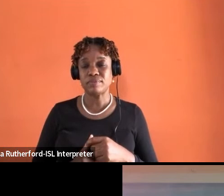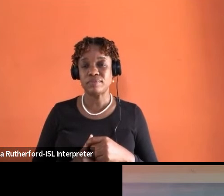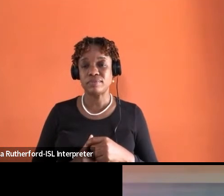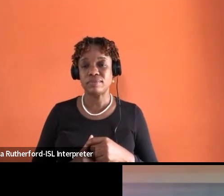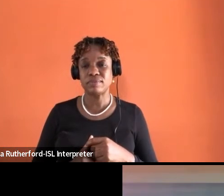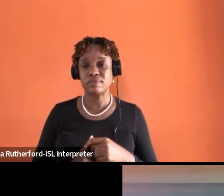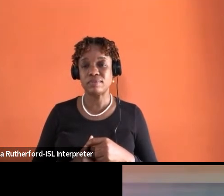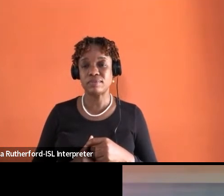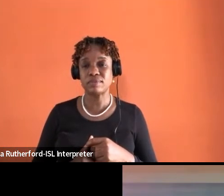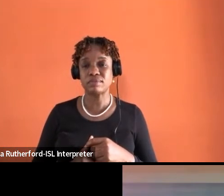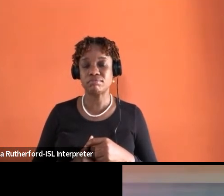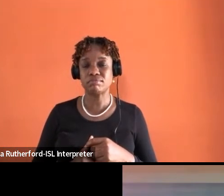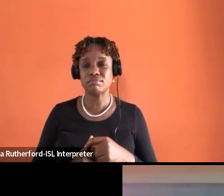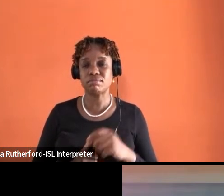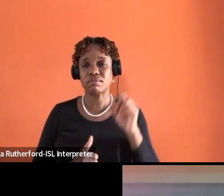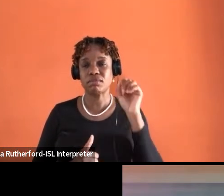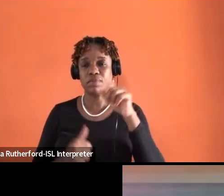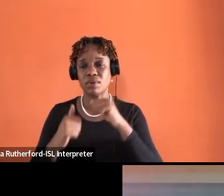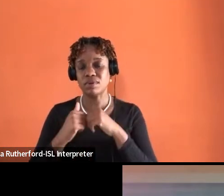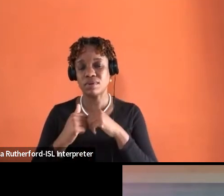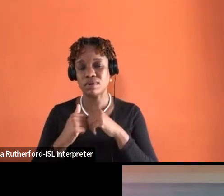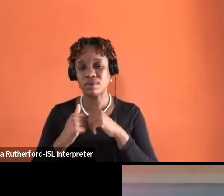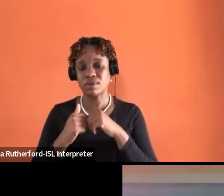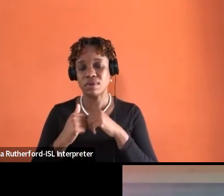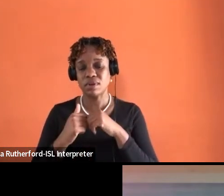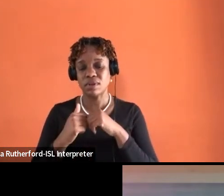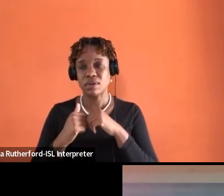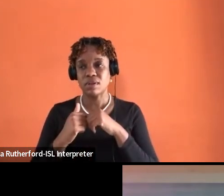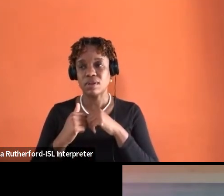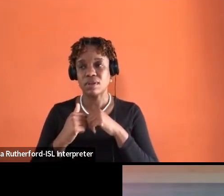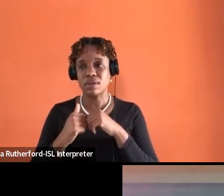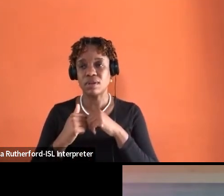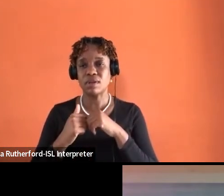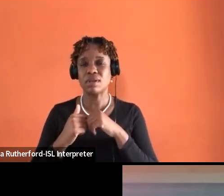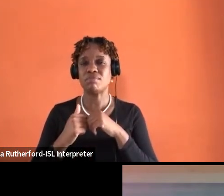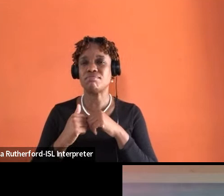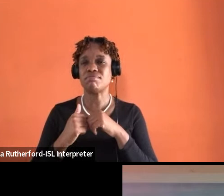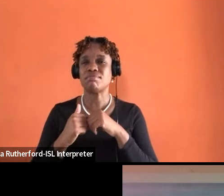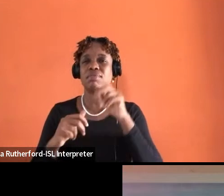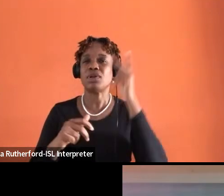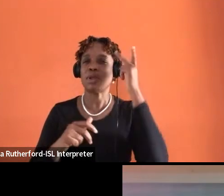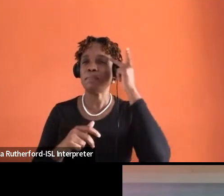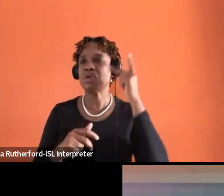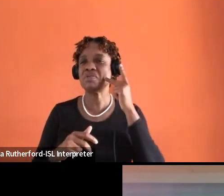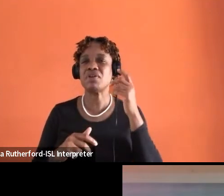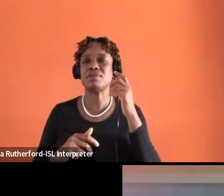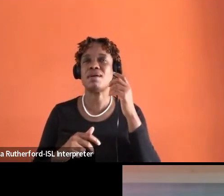of at what age would these views of the parents change? Because